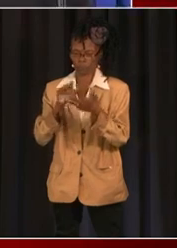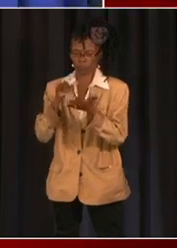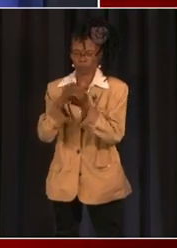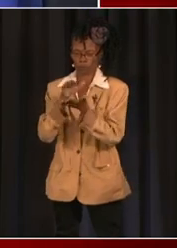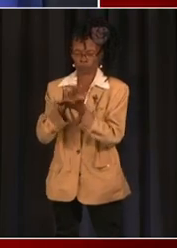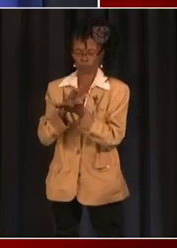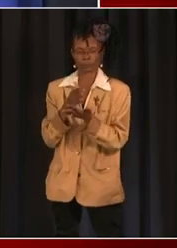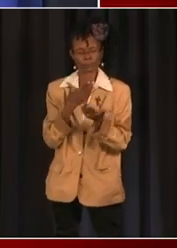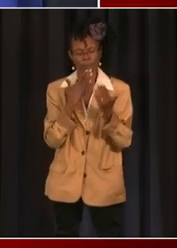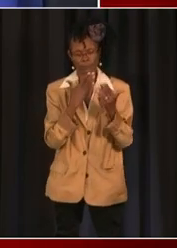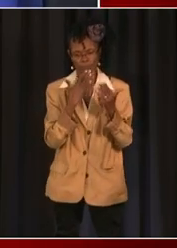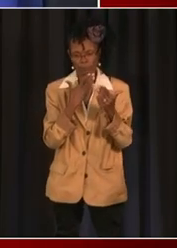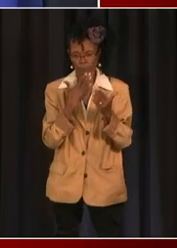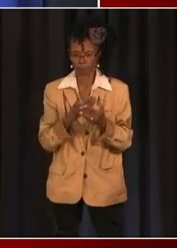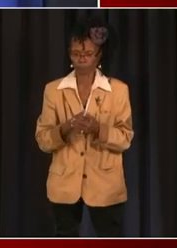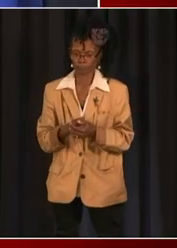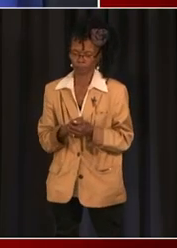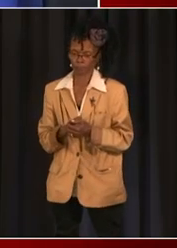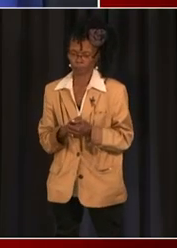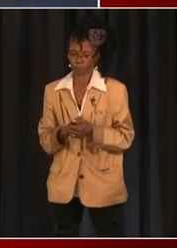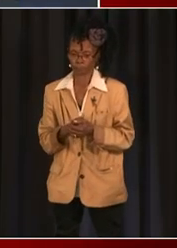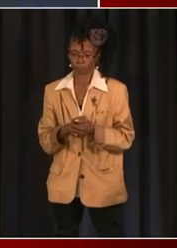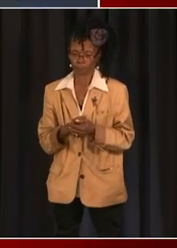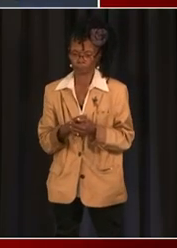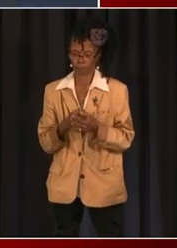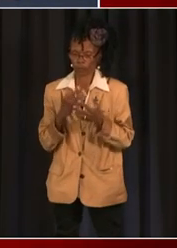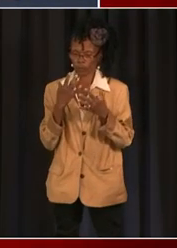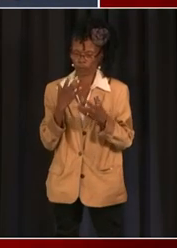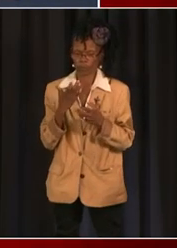Thank you, Chancellor, and I want to thank the whole